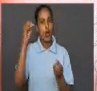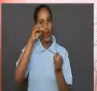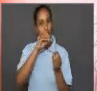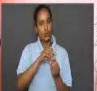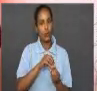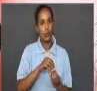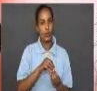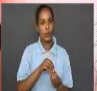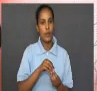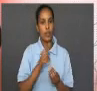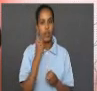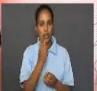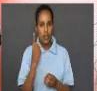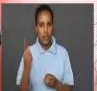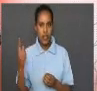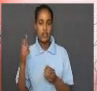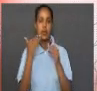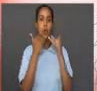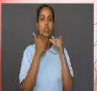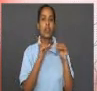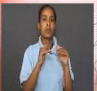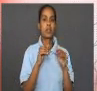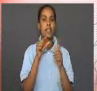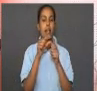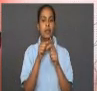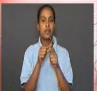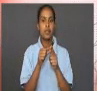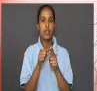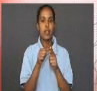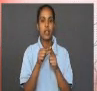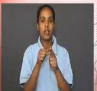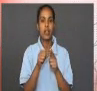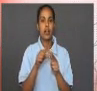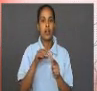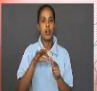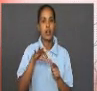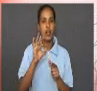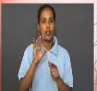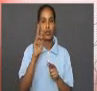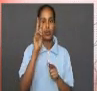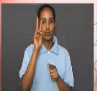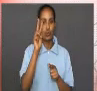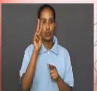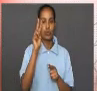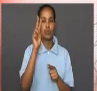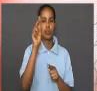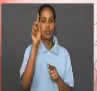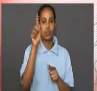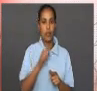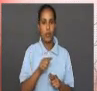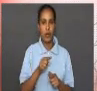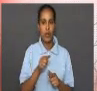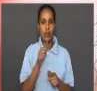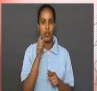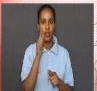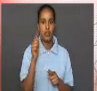Also, each concentration term is raised to the power by